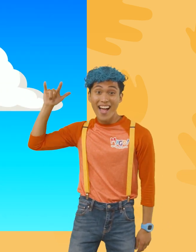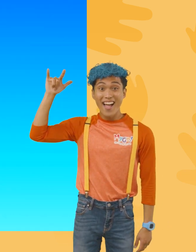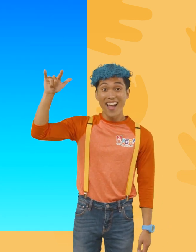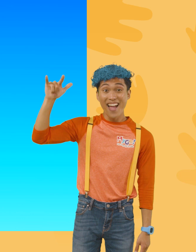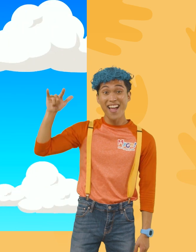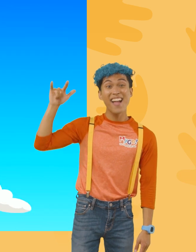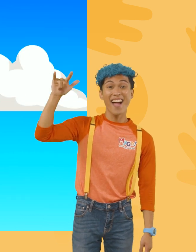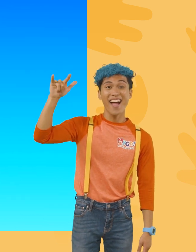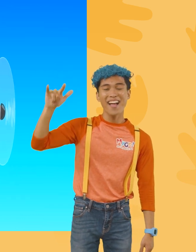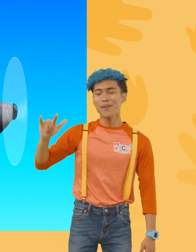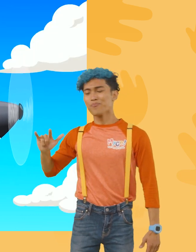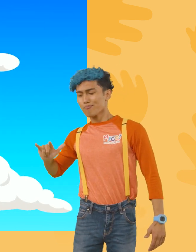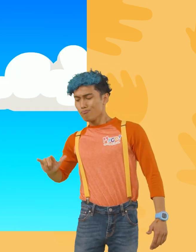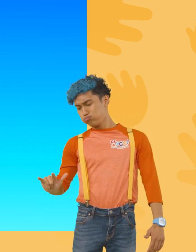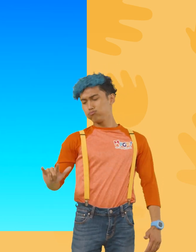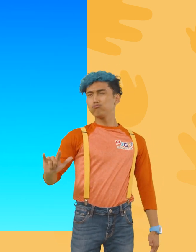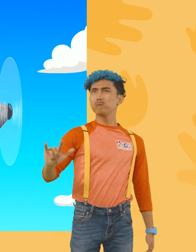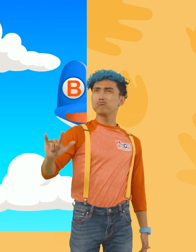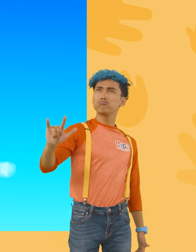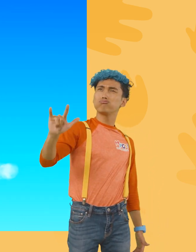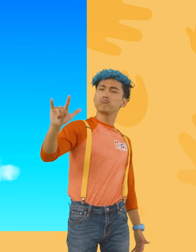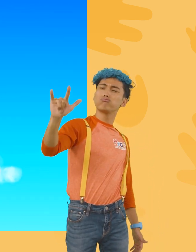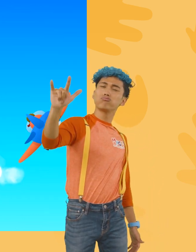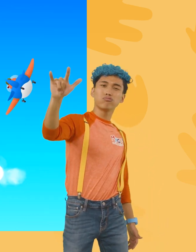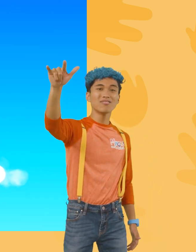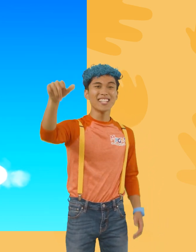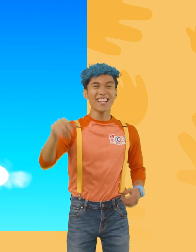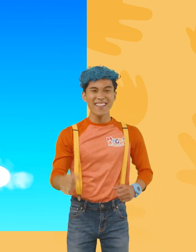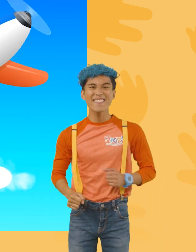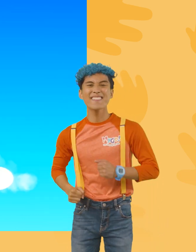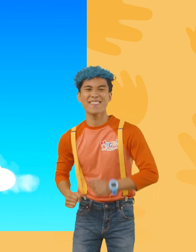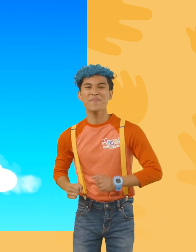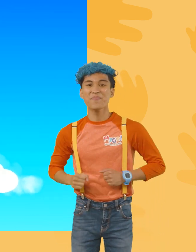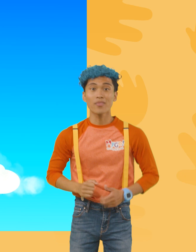Airplanes, airplanes, flying.